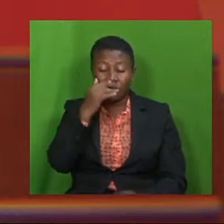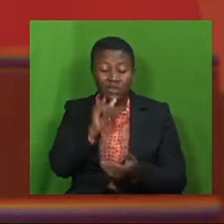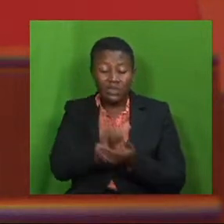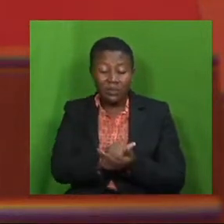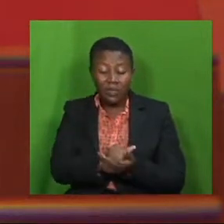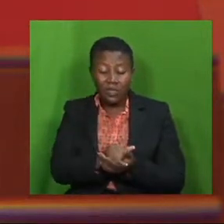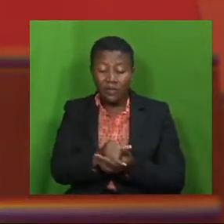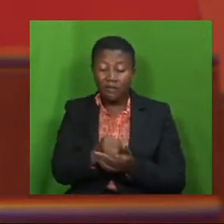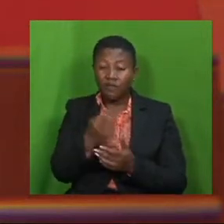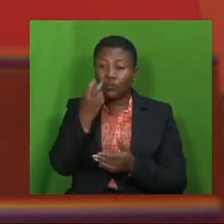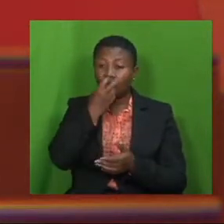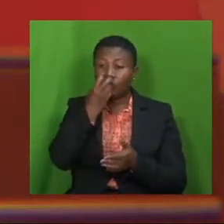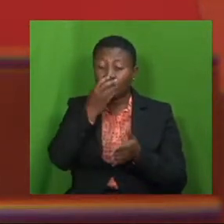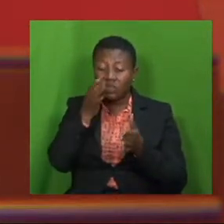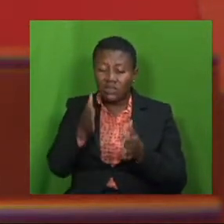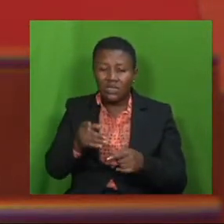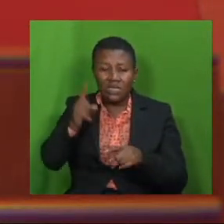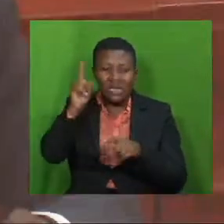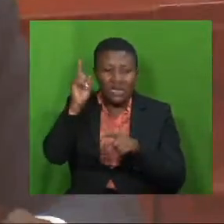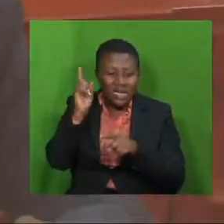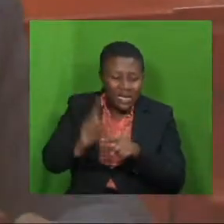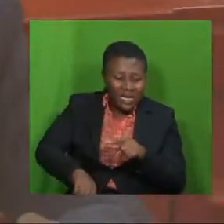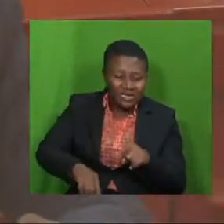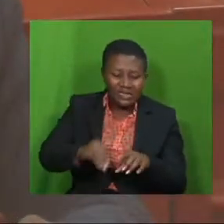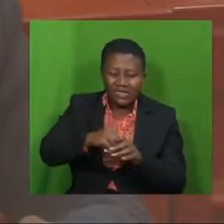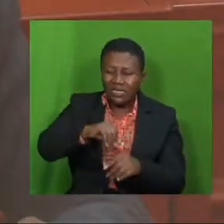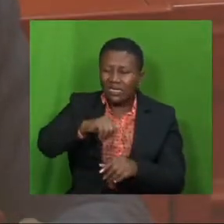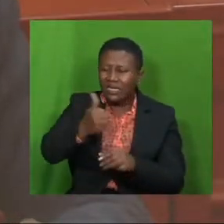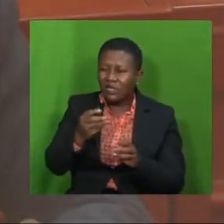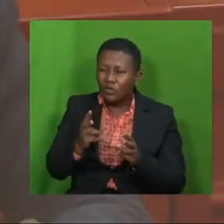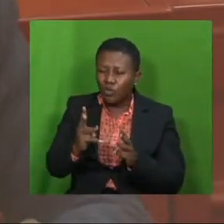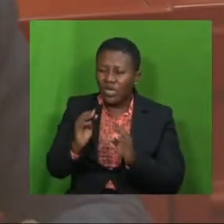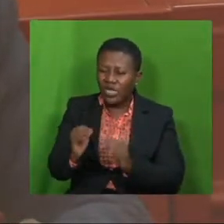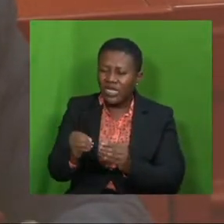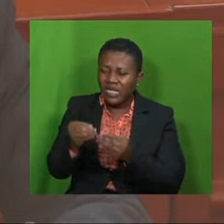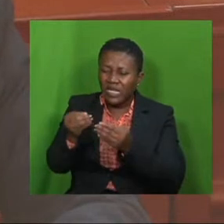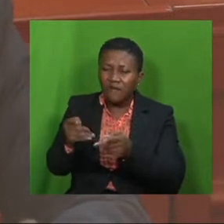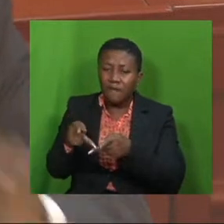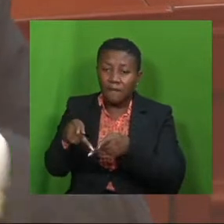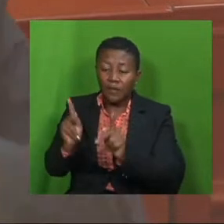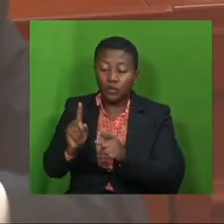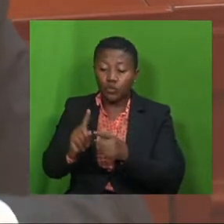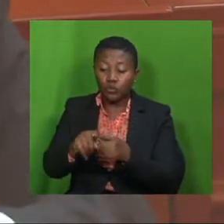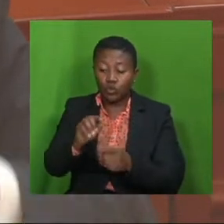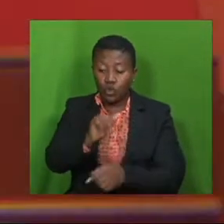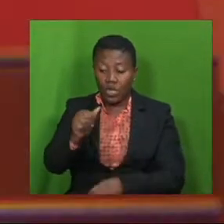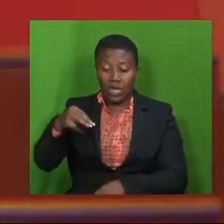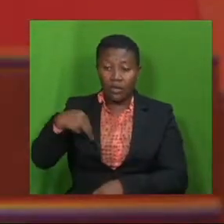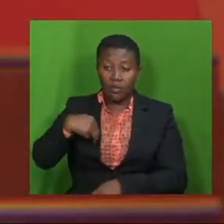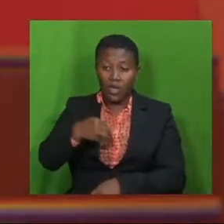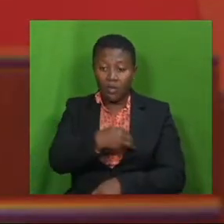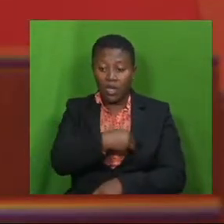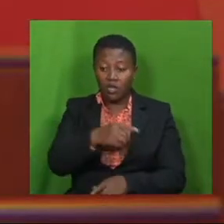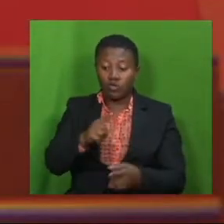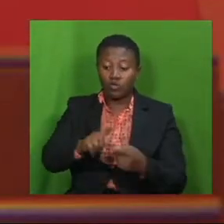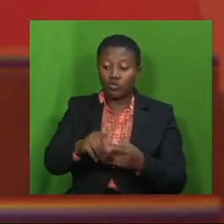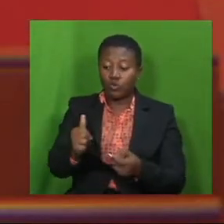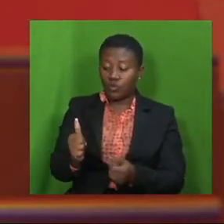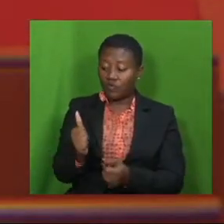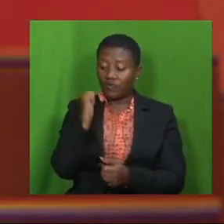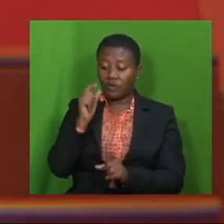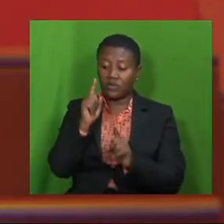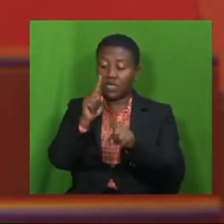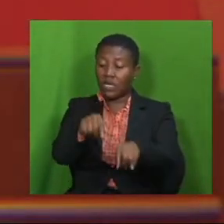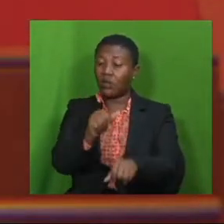not, in the legal circumstances, grant permission to a member to absent himself or herself for more